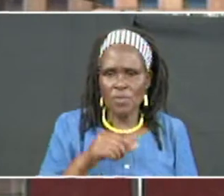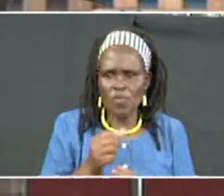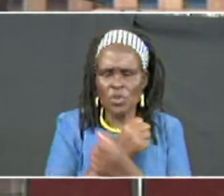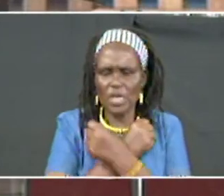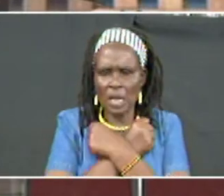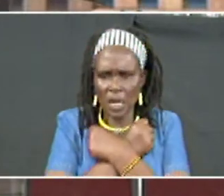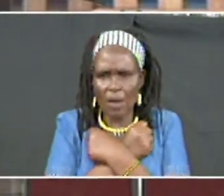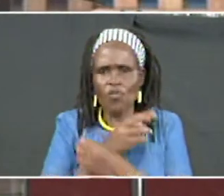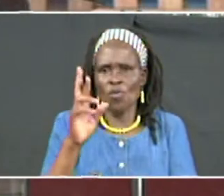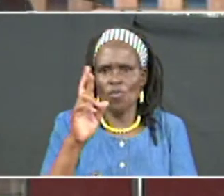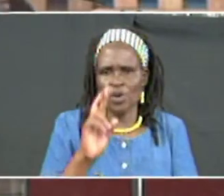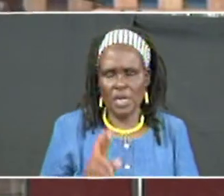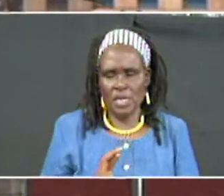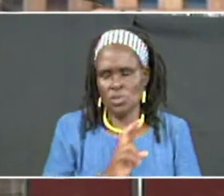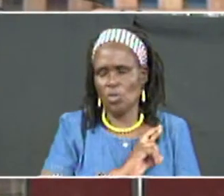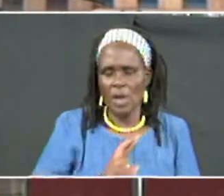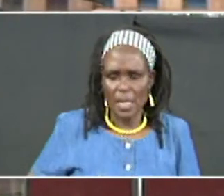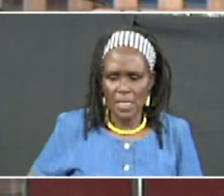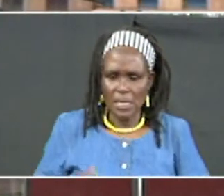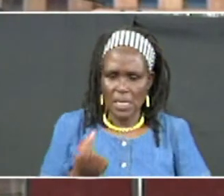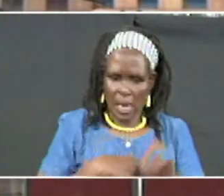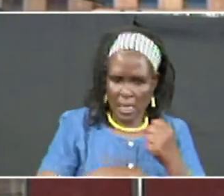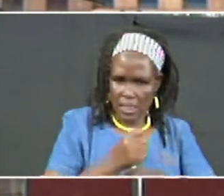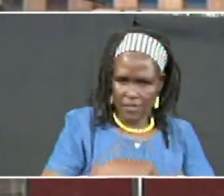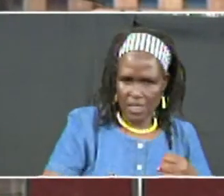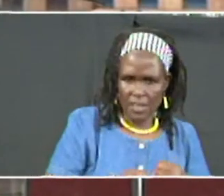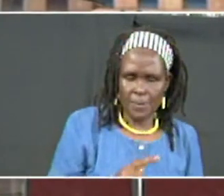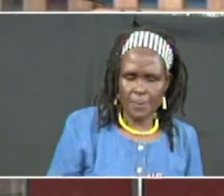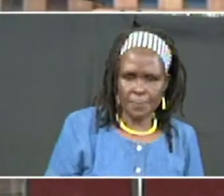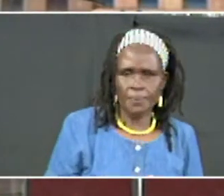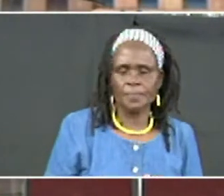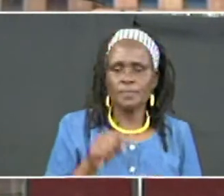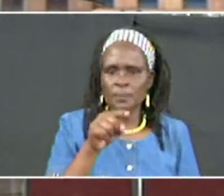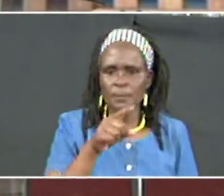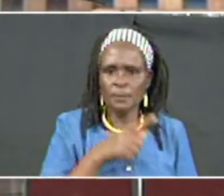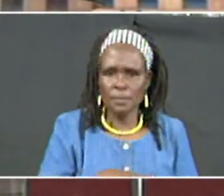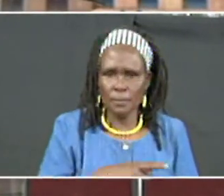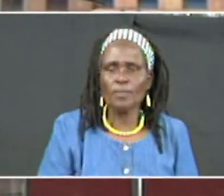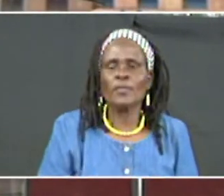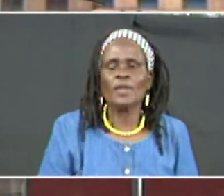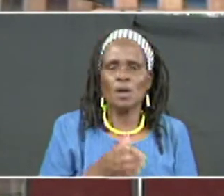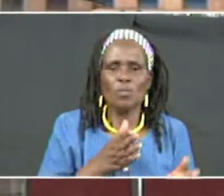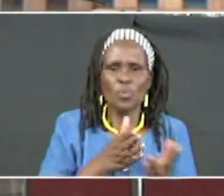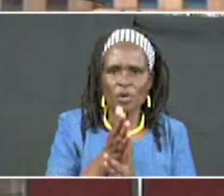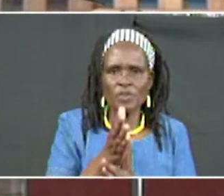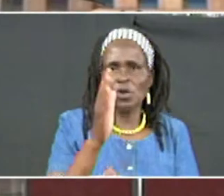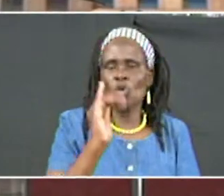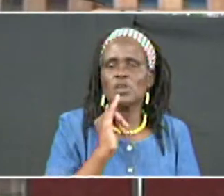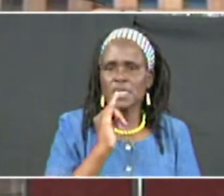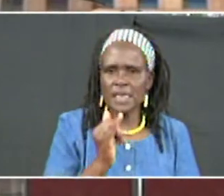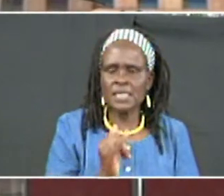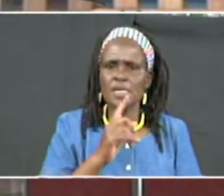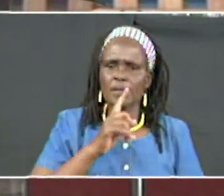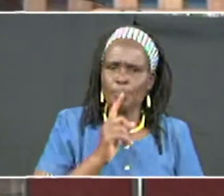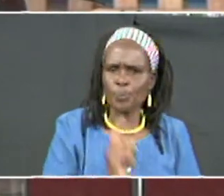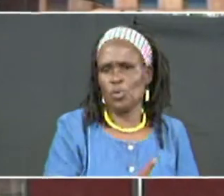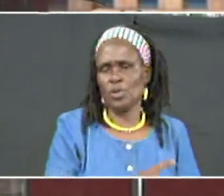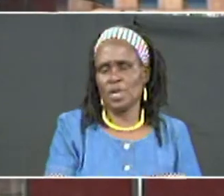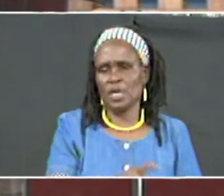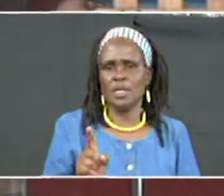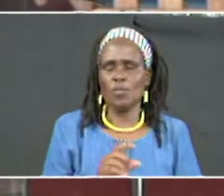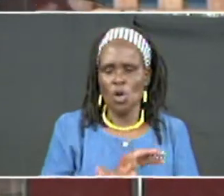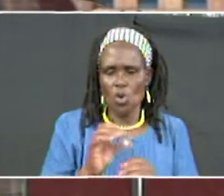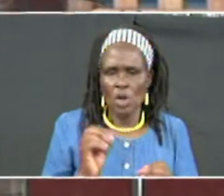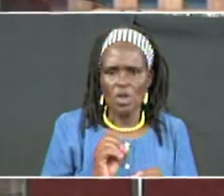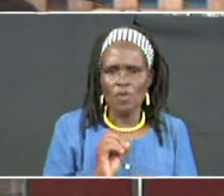or religious activities. At the time of this prophecy, God is rebuking them not for neglecting their